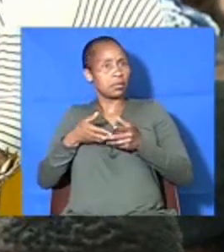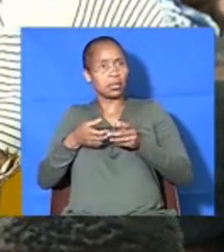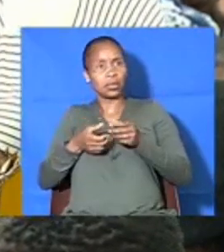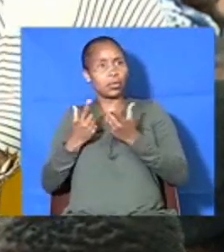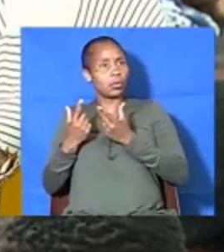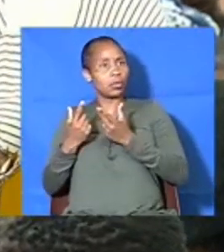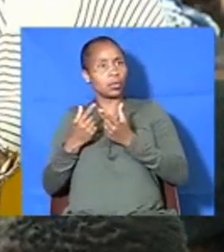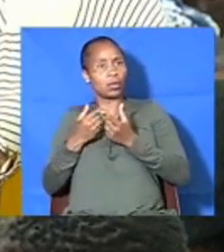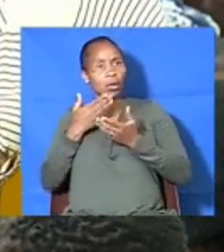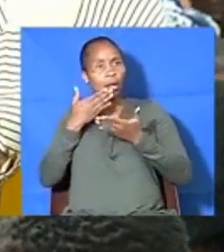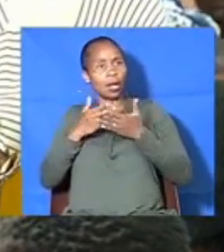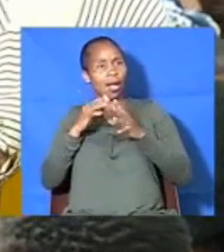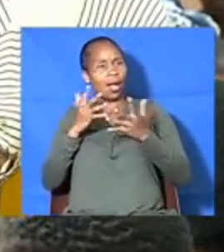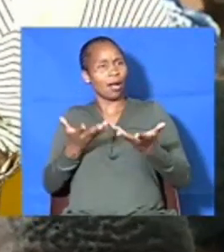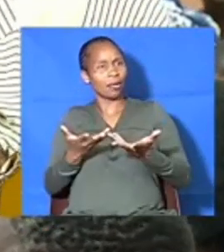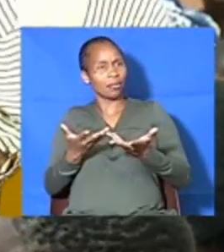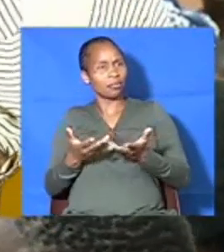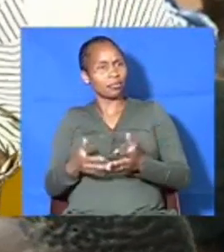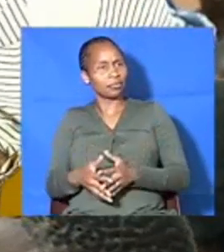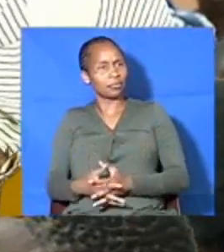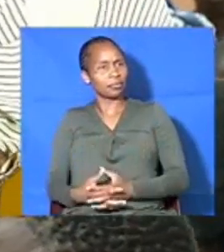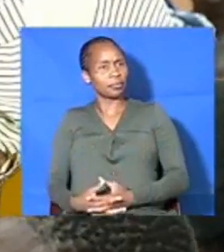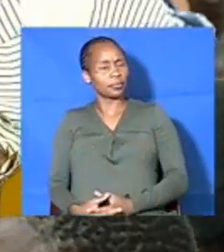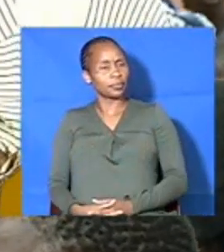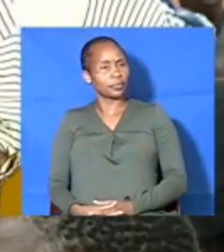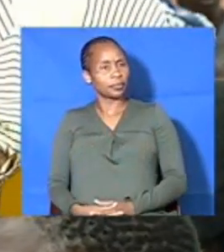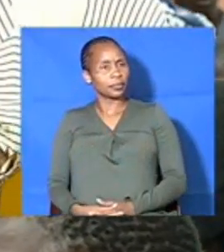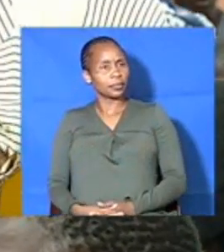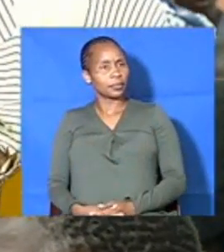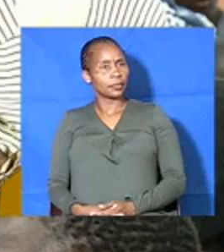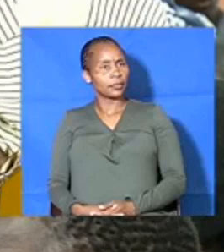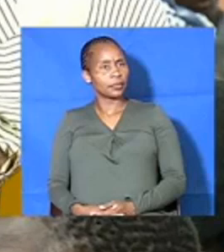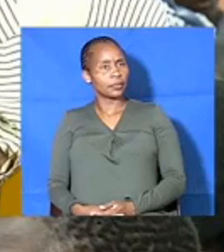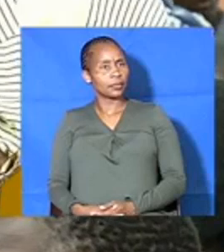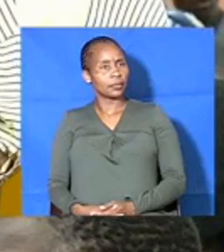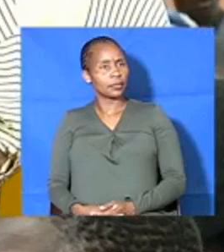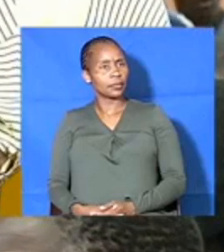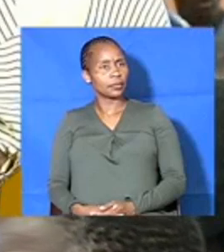collapse? We need an assurance from our